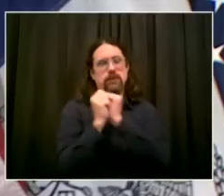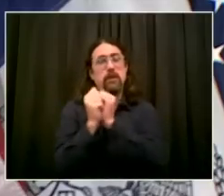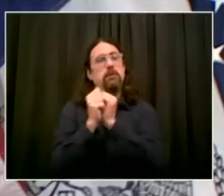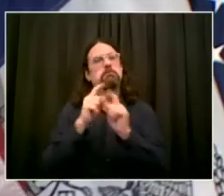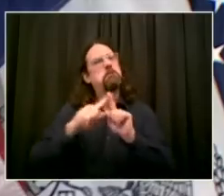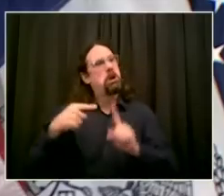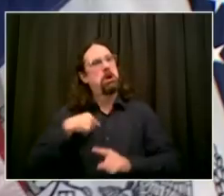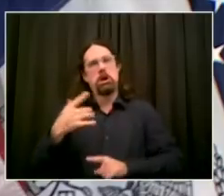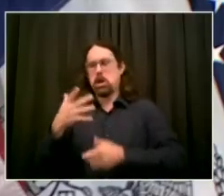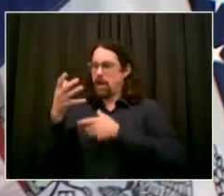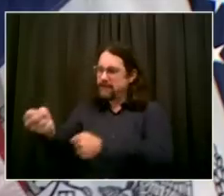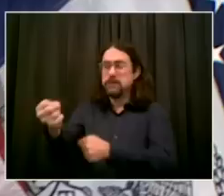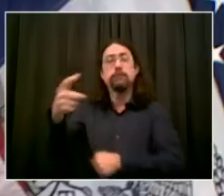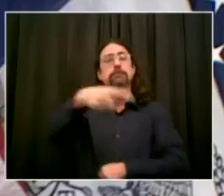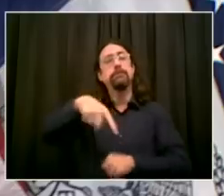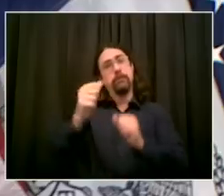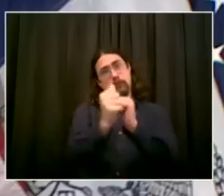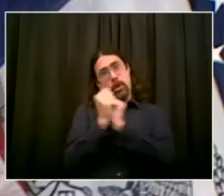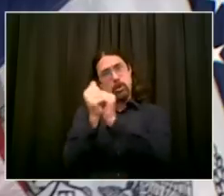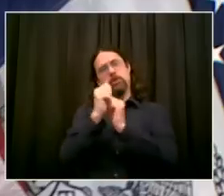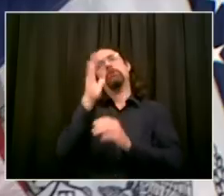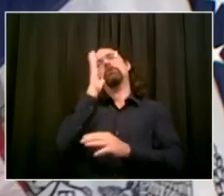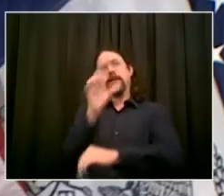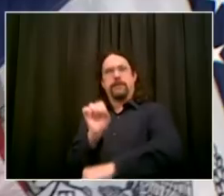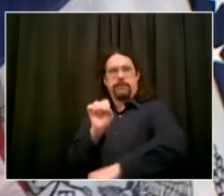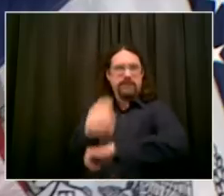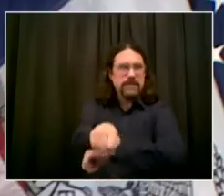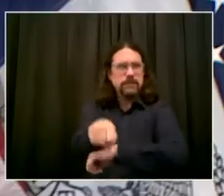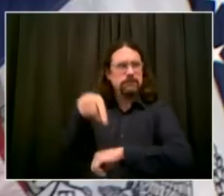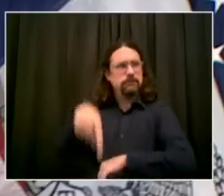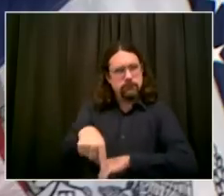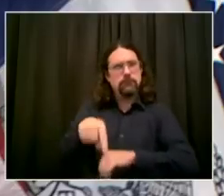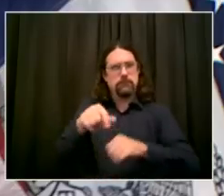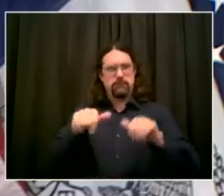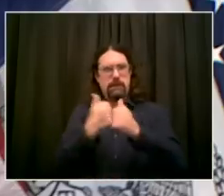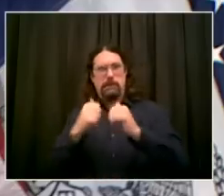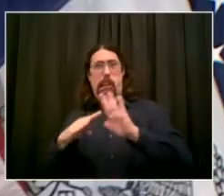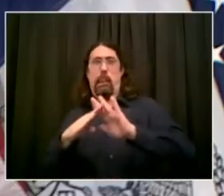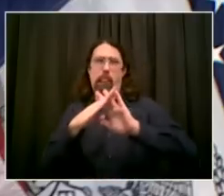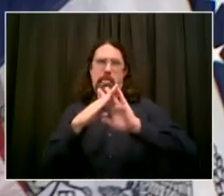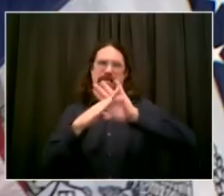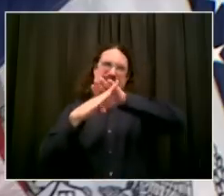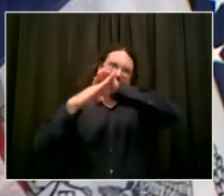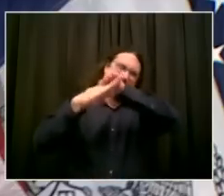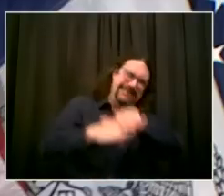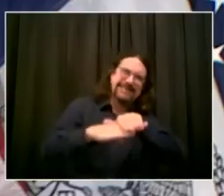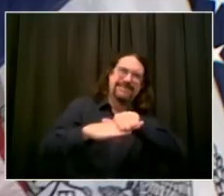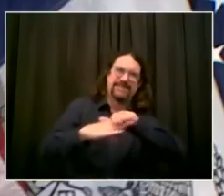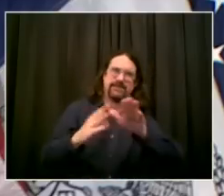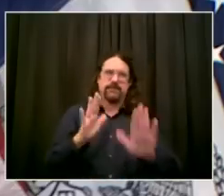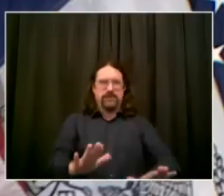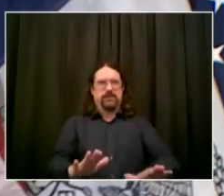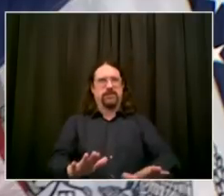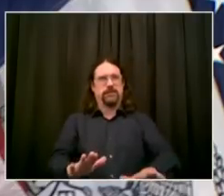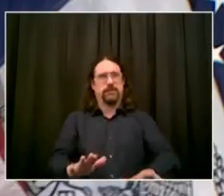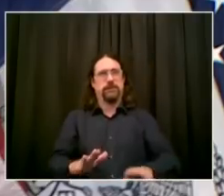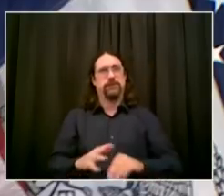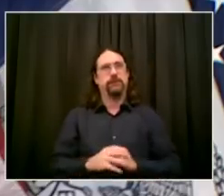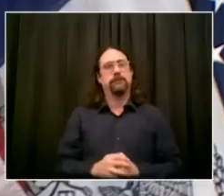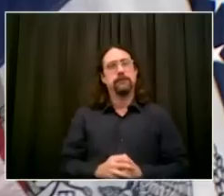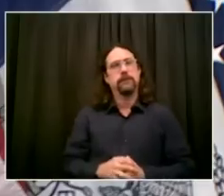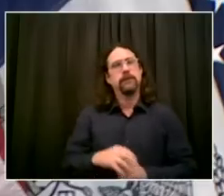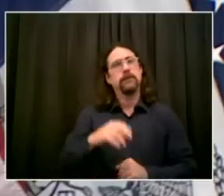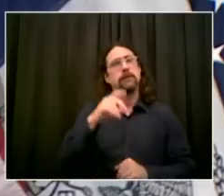very clear we can stop this challenge from turning into a full-blown second wave, and we must. We